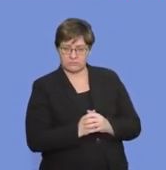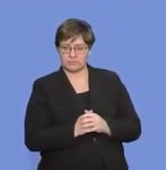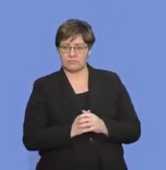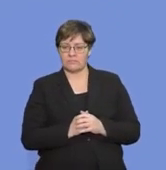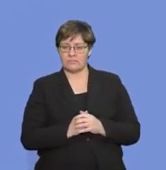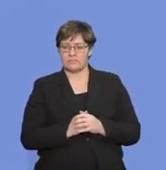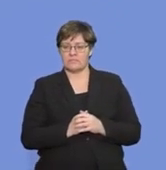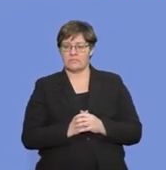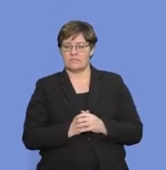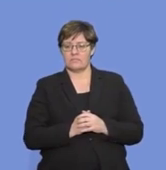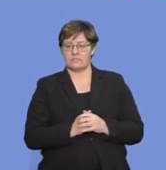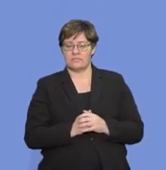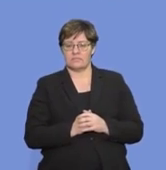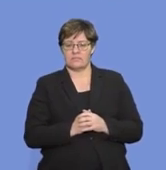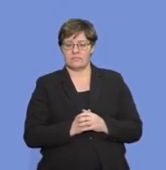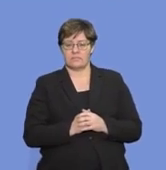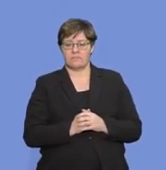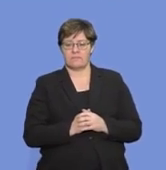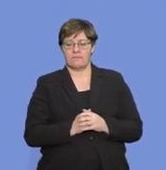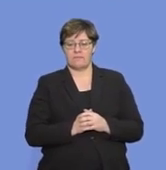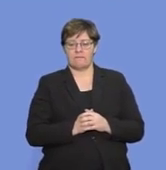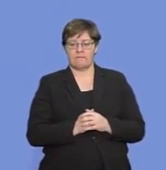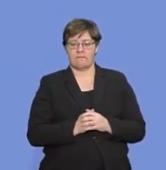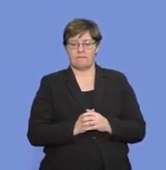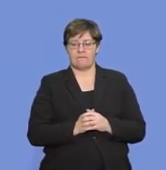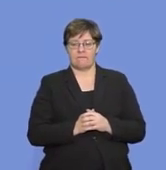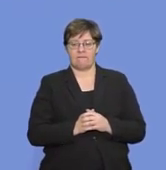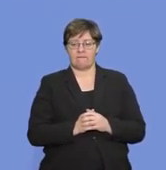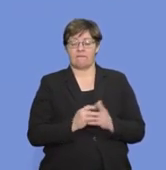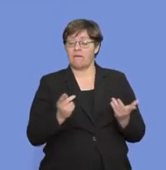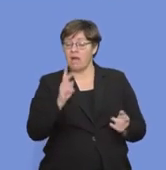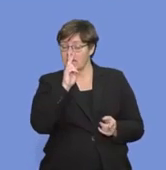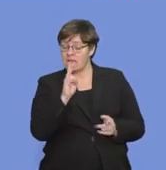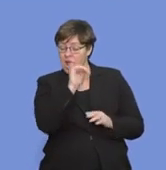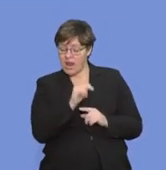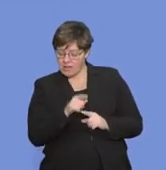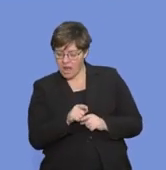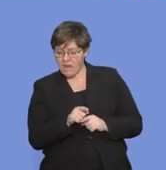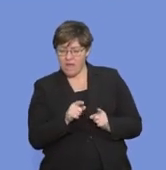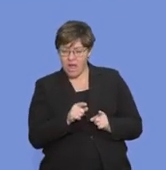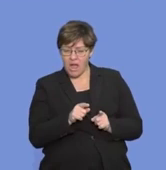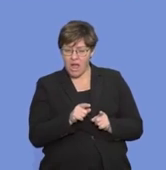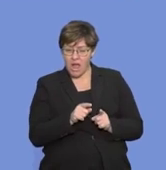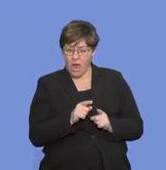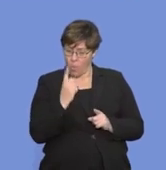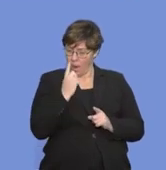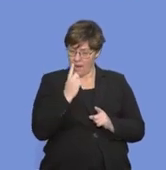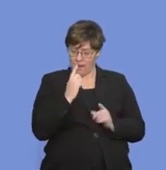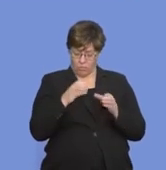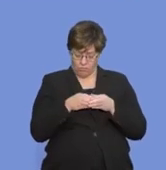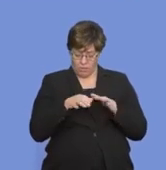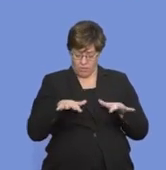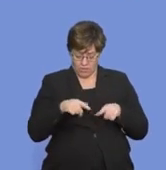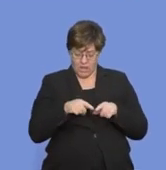investigators or scientists have studied the number of species on the Galapagos Islands, they see that there are now between